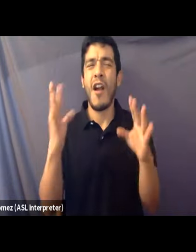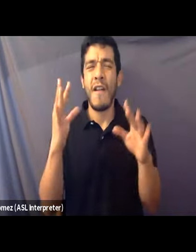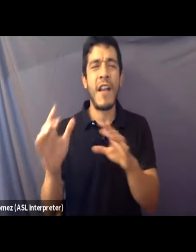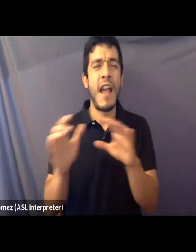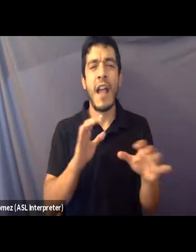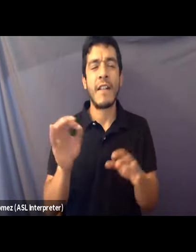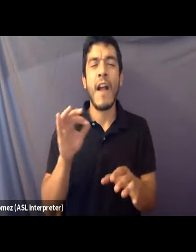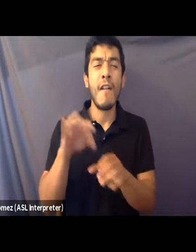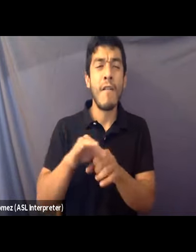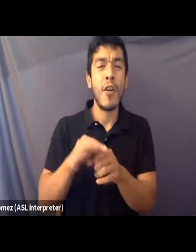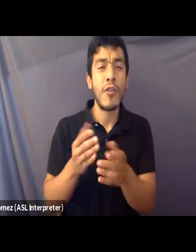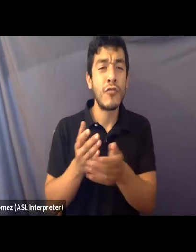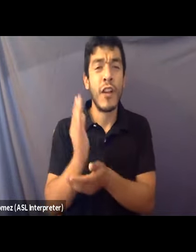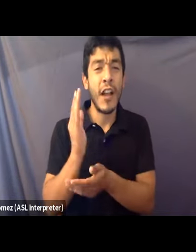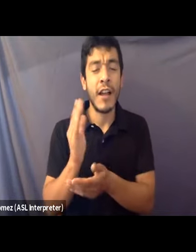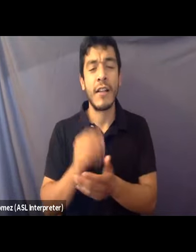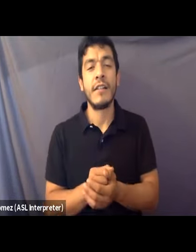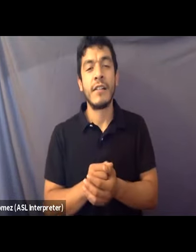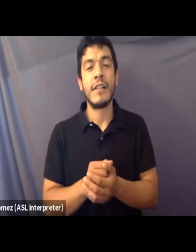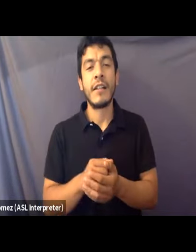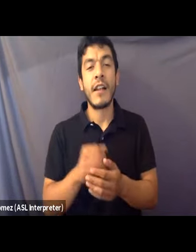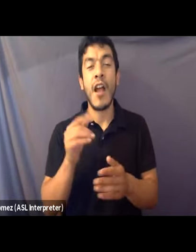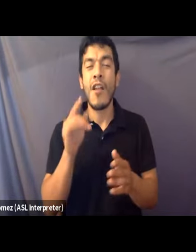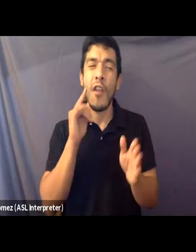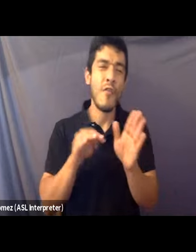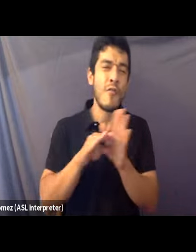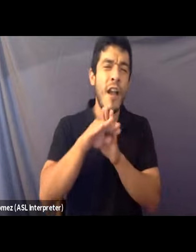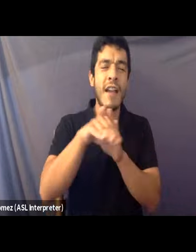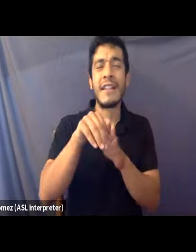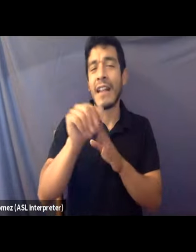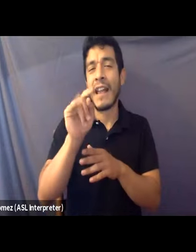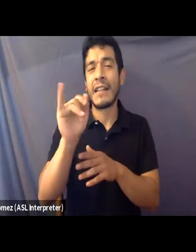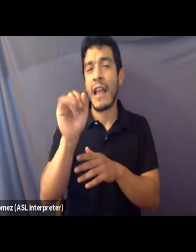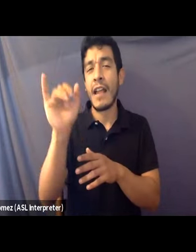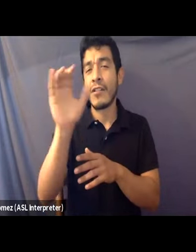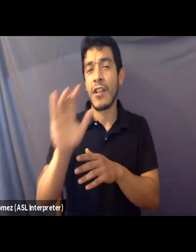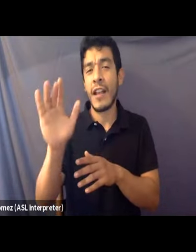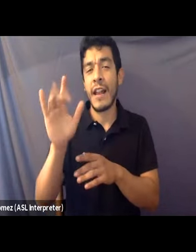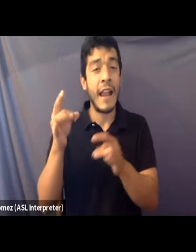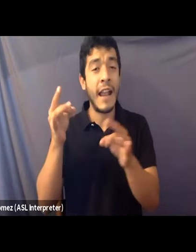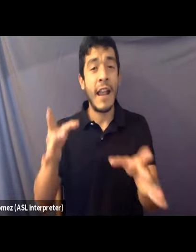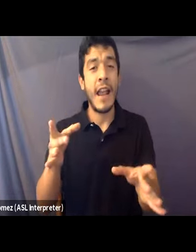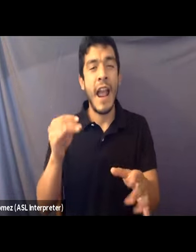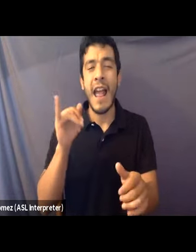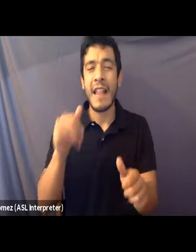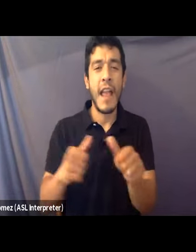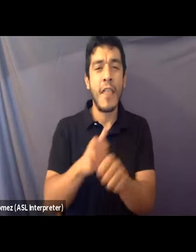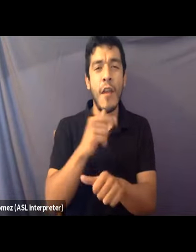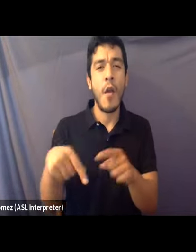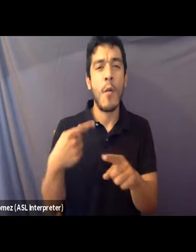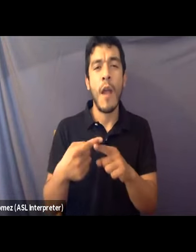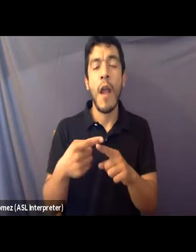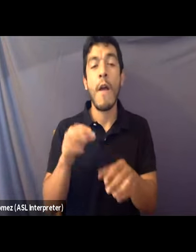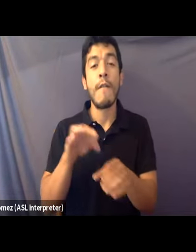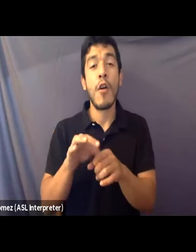rights, the rise in anti-Asian hate, and the ongoing threat around voting rights on HR1,